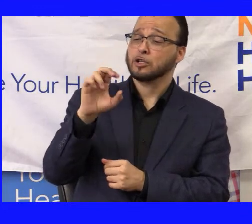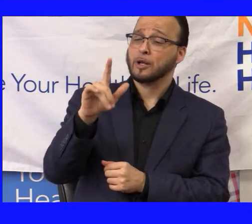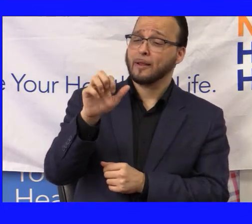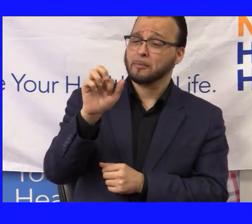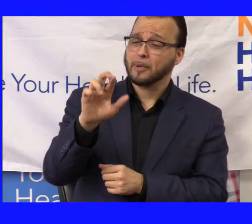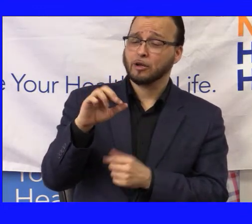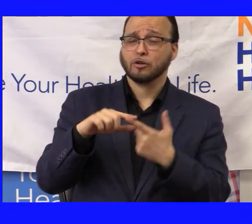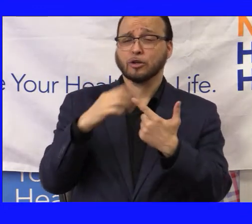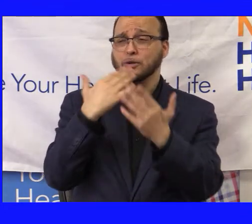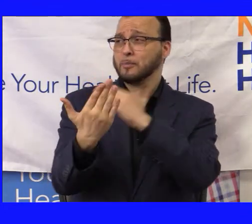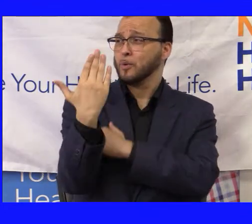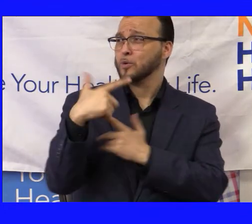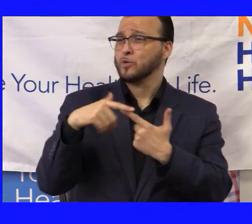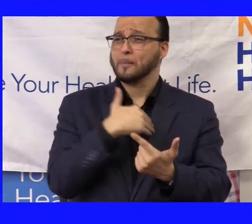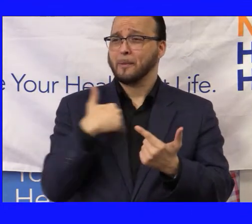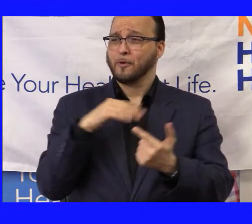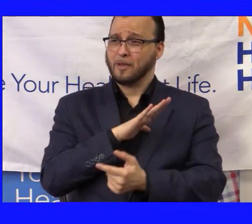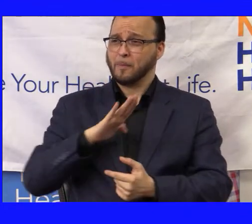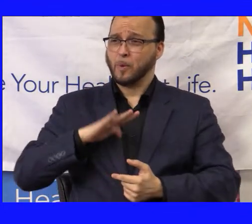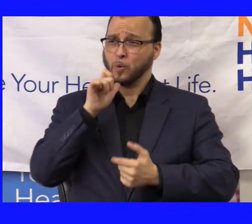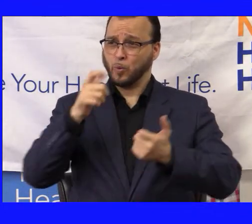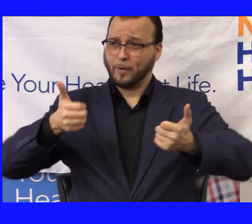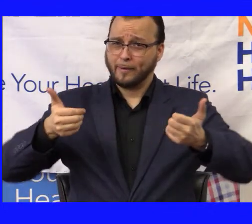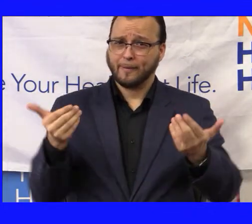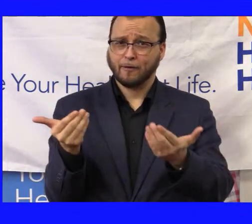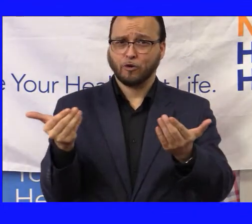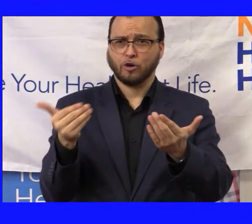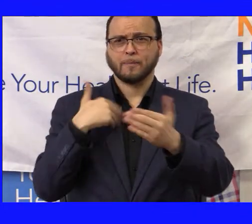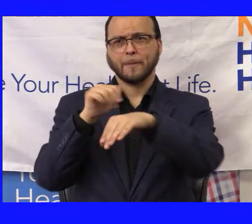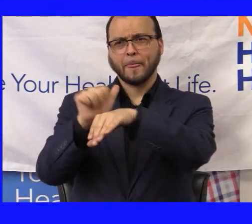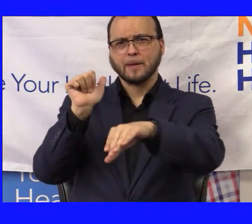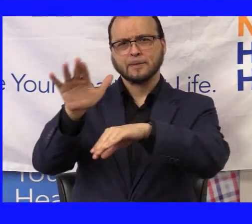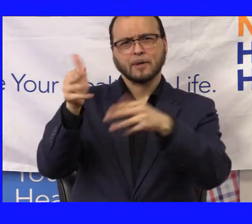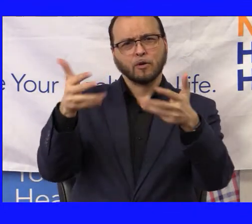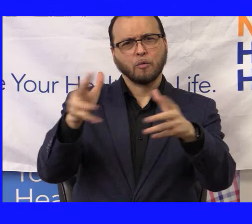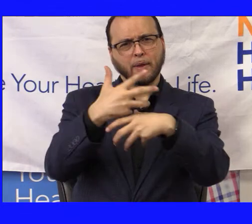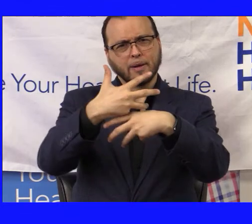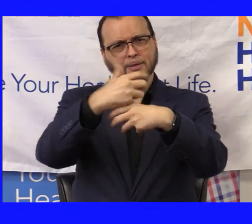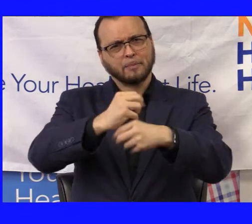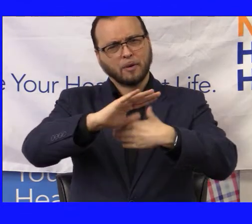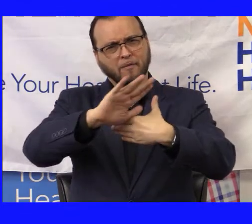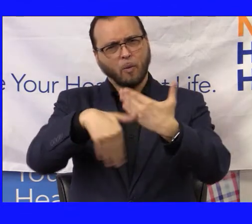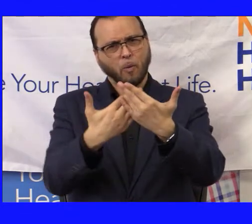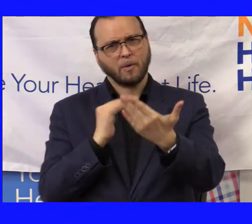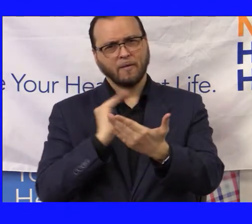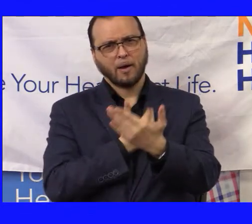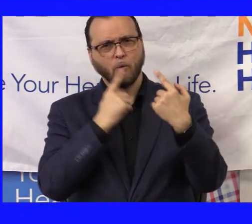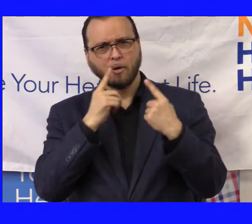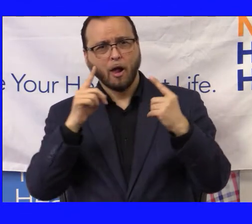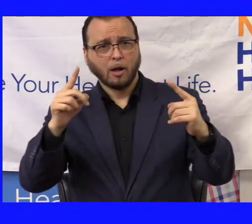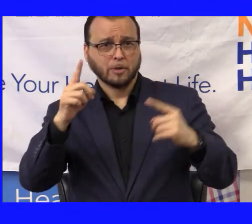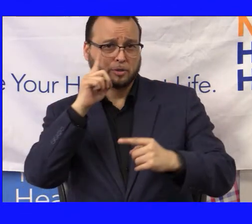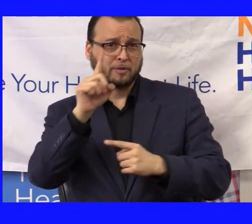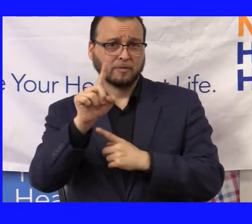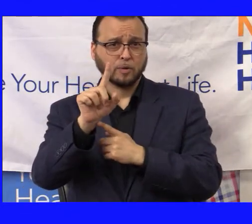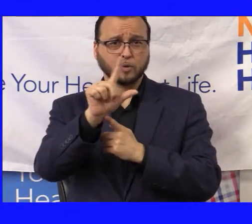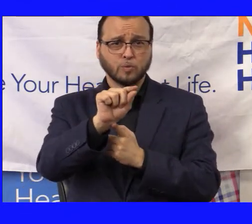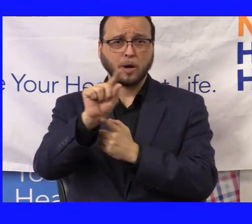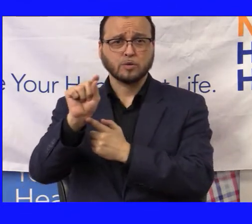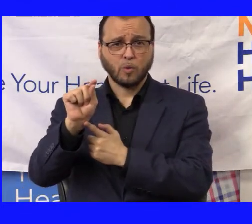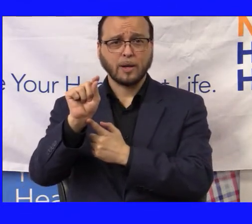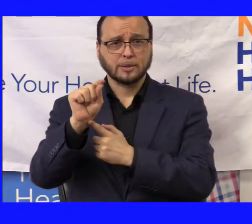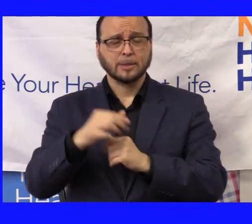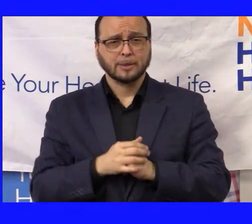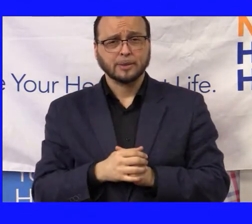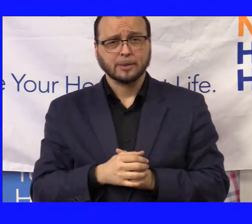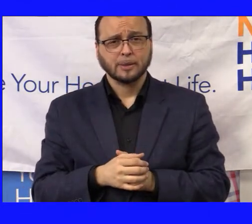to the members of the board who are present. I've submitted to you a summary of all of our accomplishments for